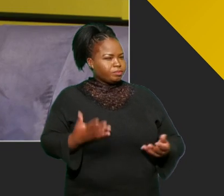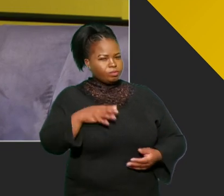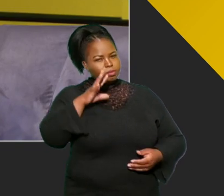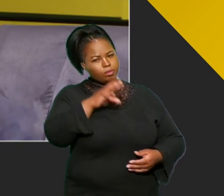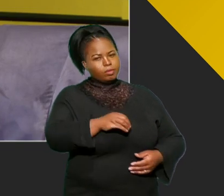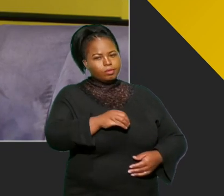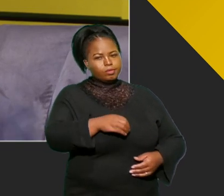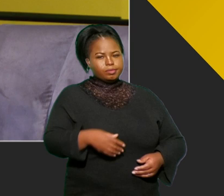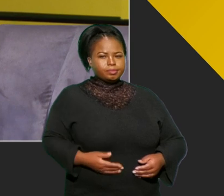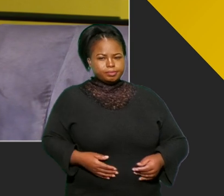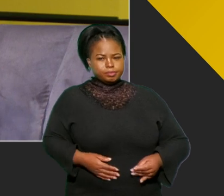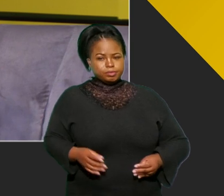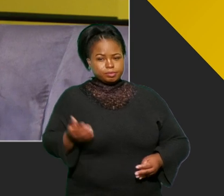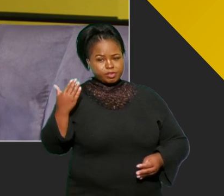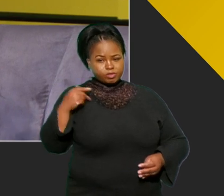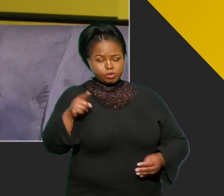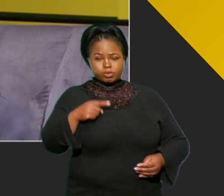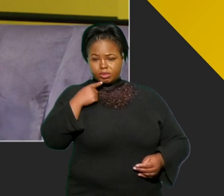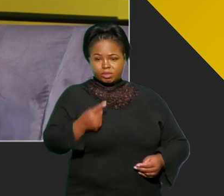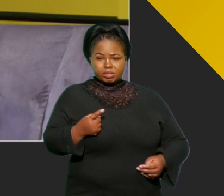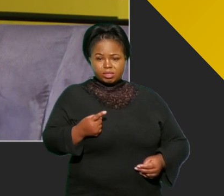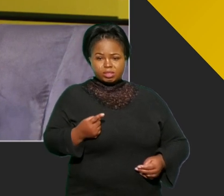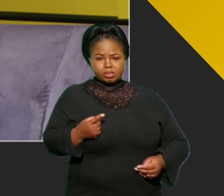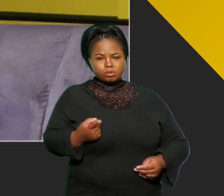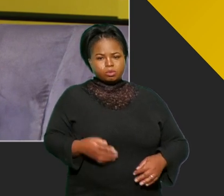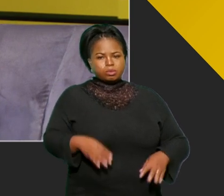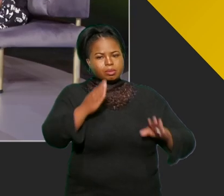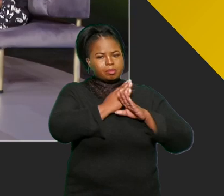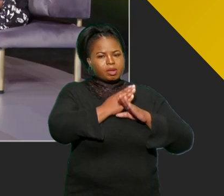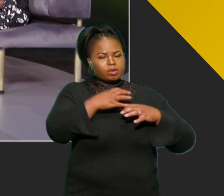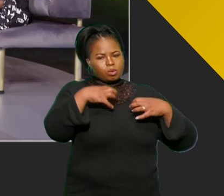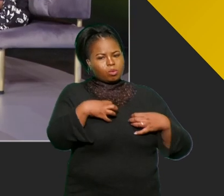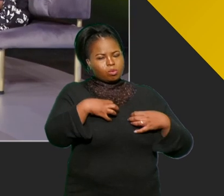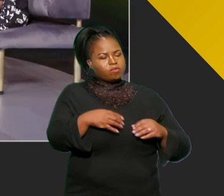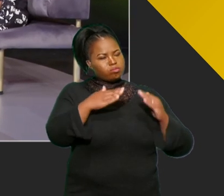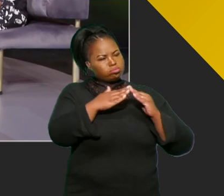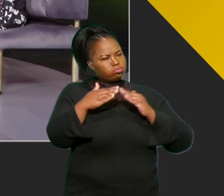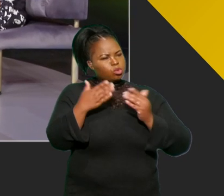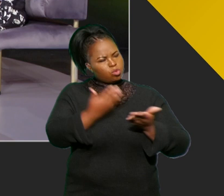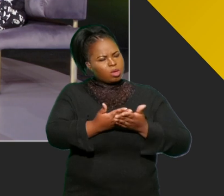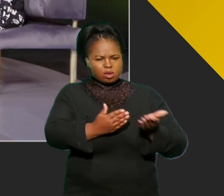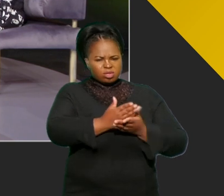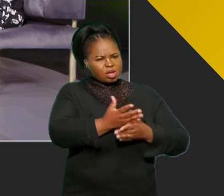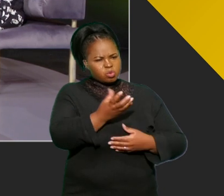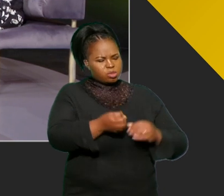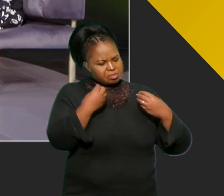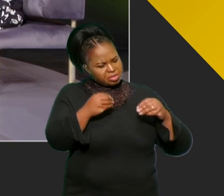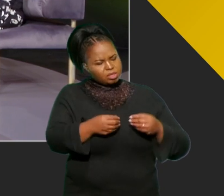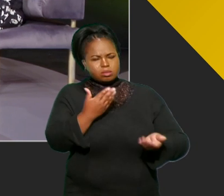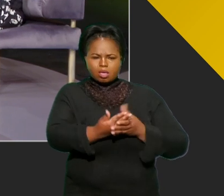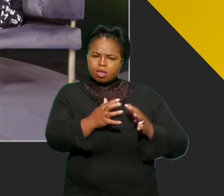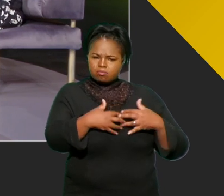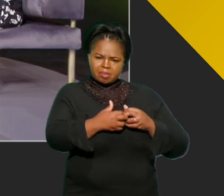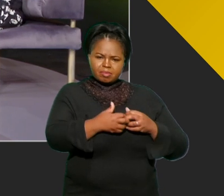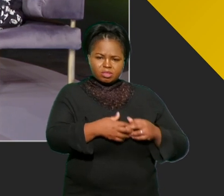now, if, and you said, you know, there's a right to private ownership of property and creating a business within that space, right? Mm. And listening